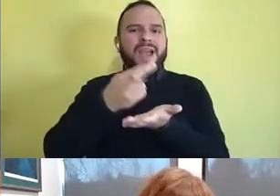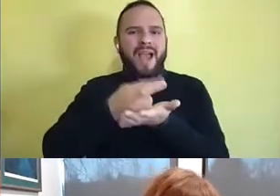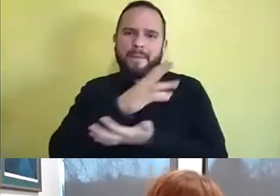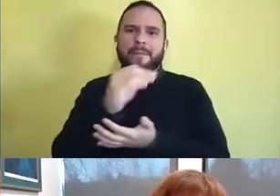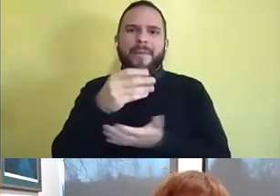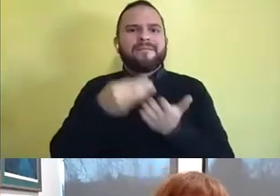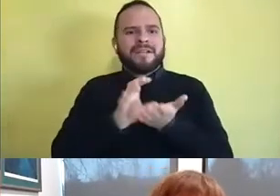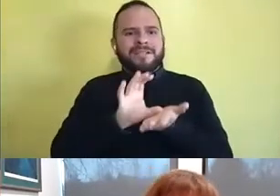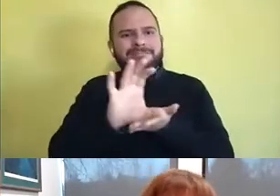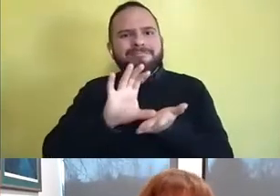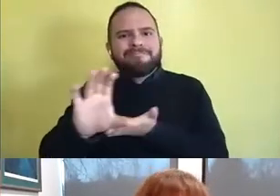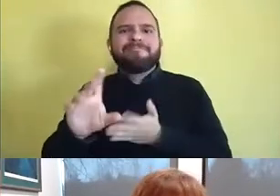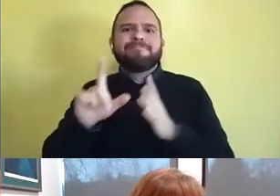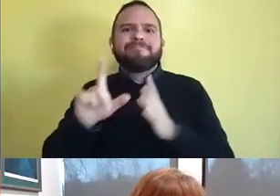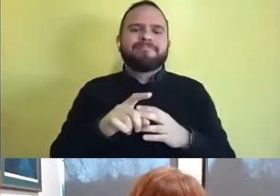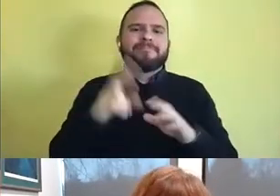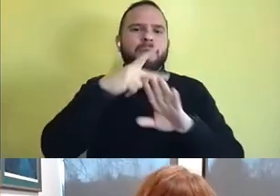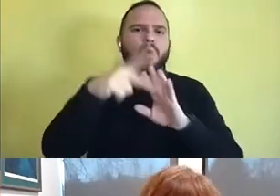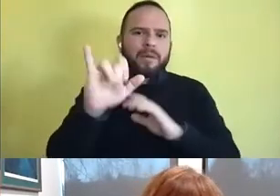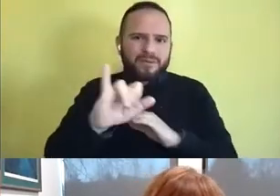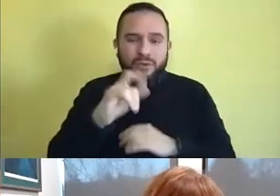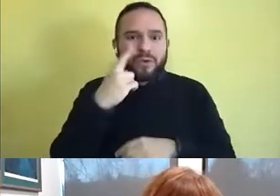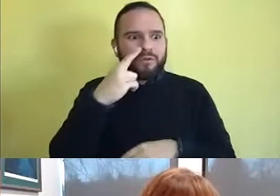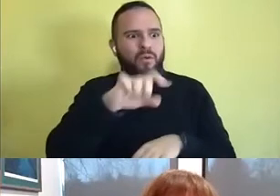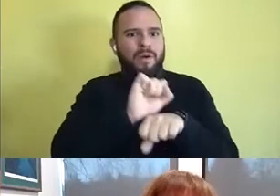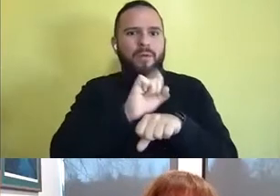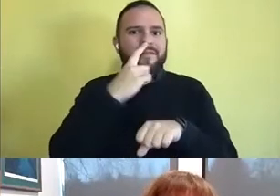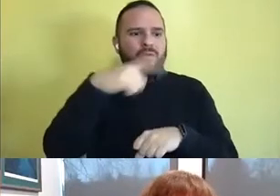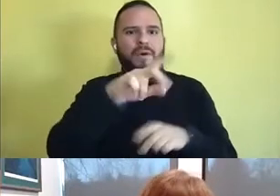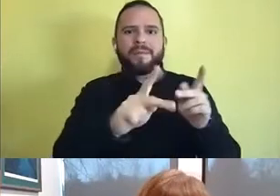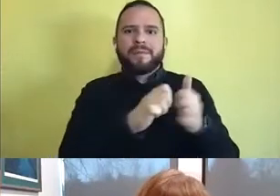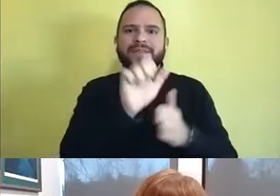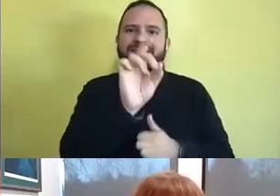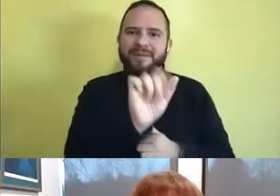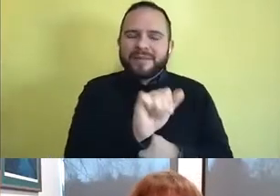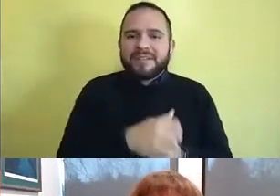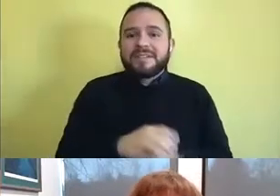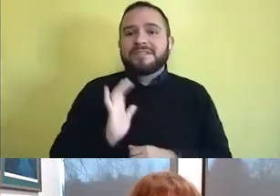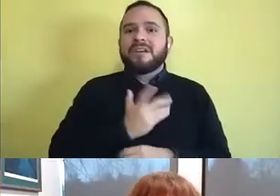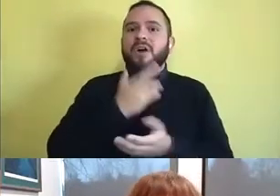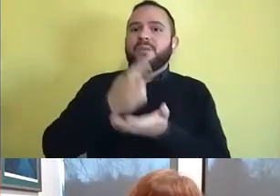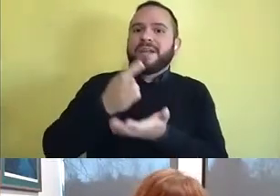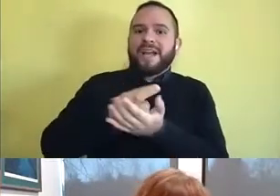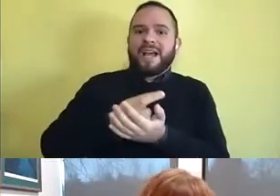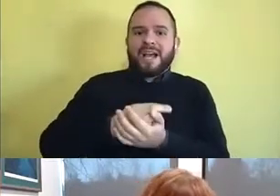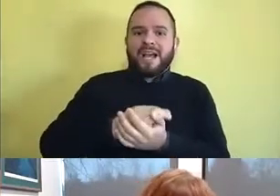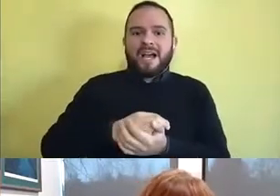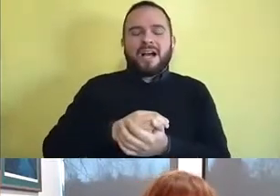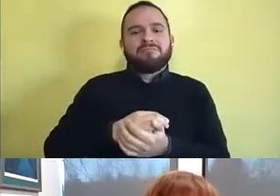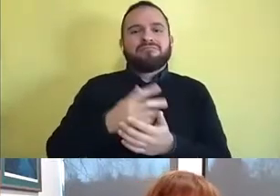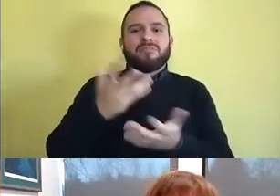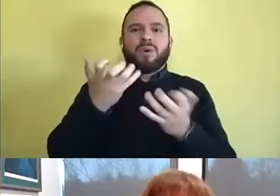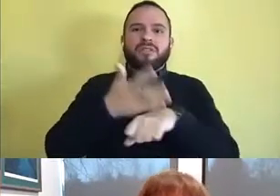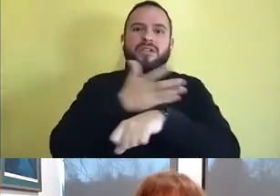initiatives for employment for people with disabilities. Our rehabilitation research seeks to improve cognition and mobility